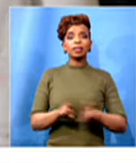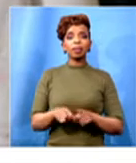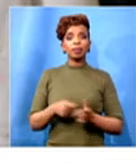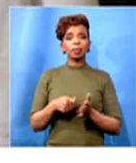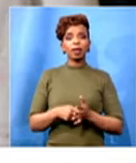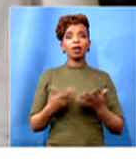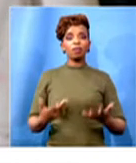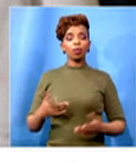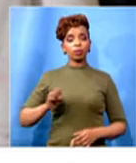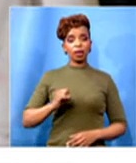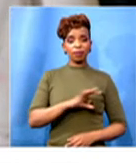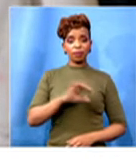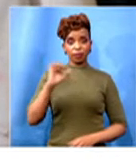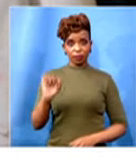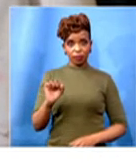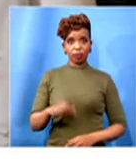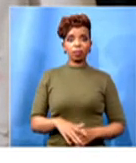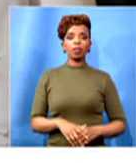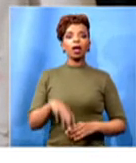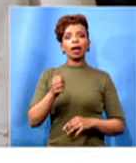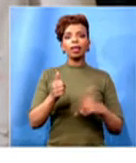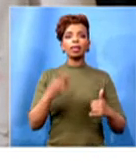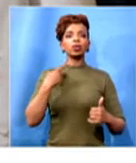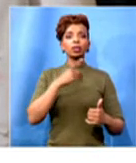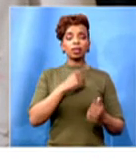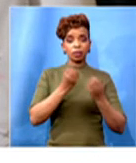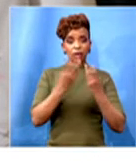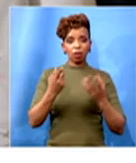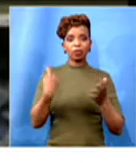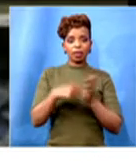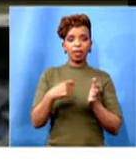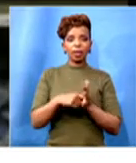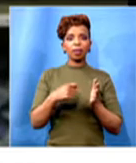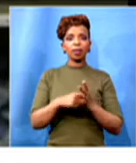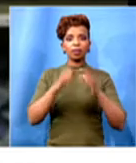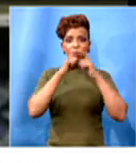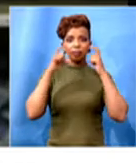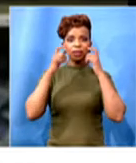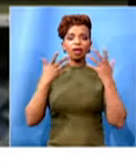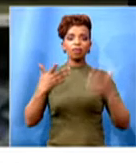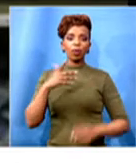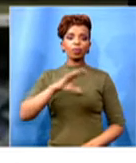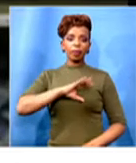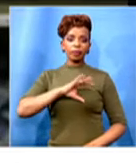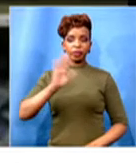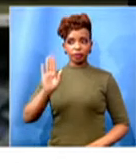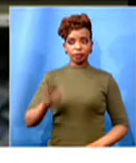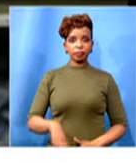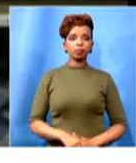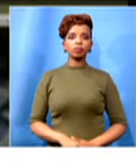staff. And then a lot of doctors are also just buying masks and stuff for the patients. We did in